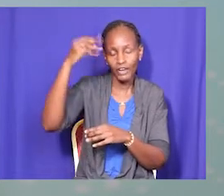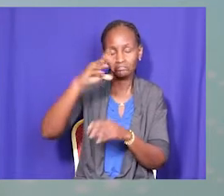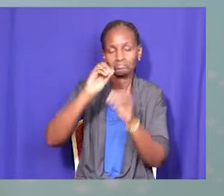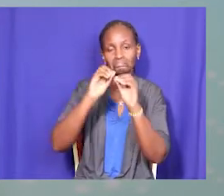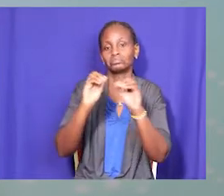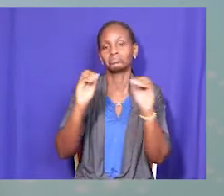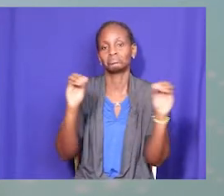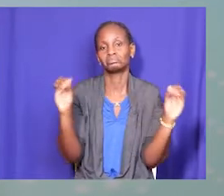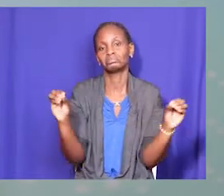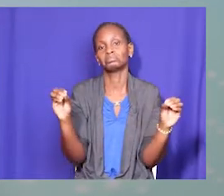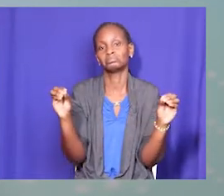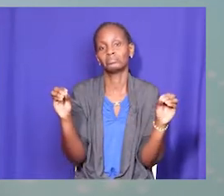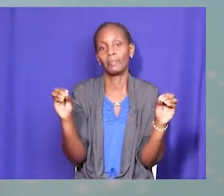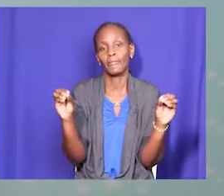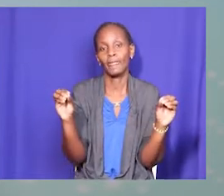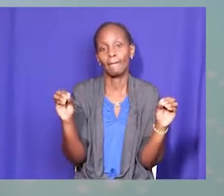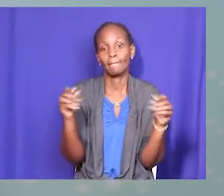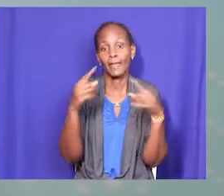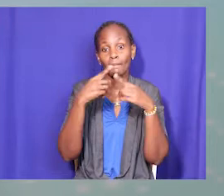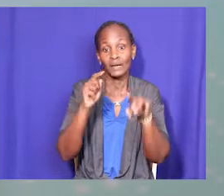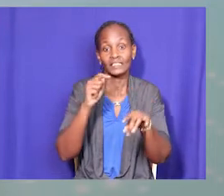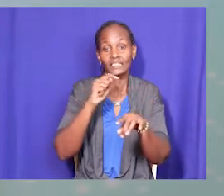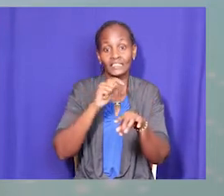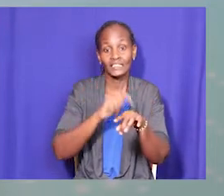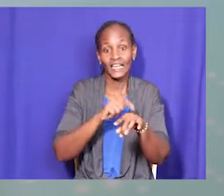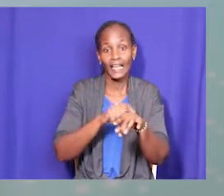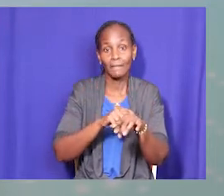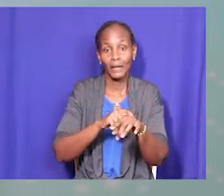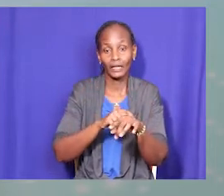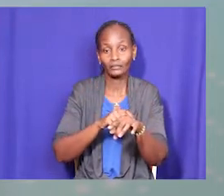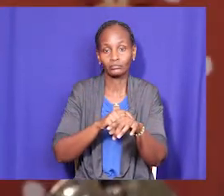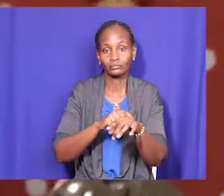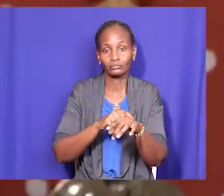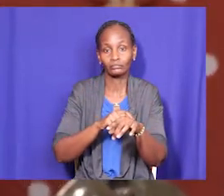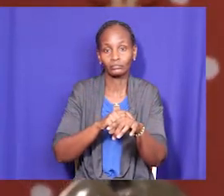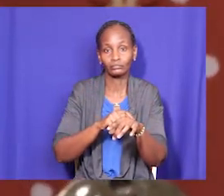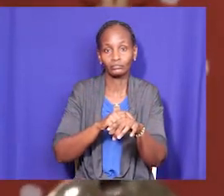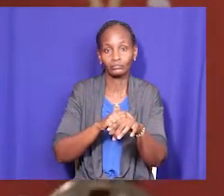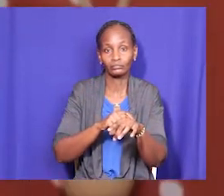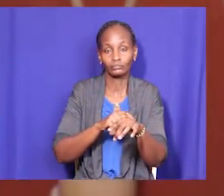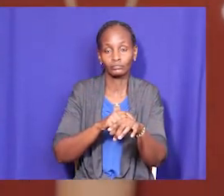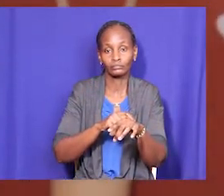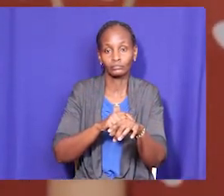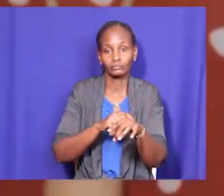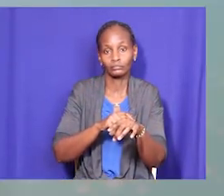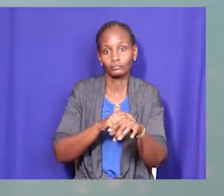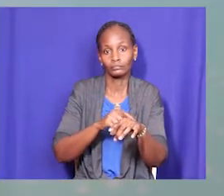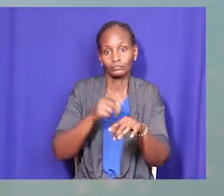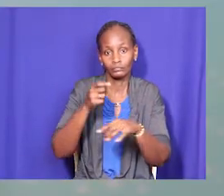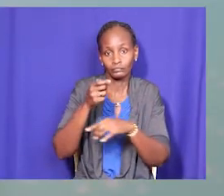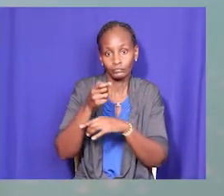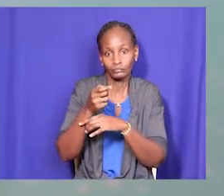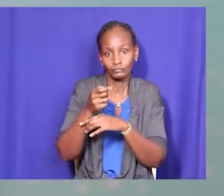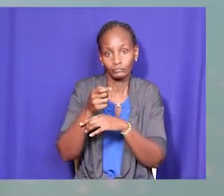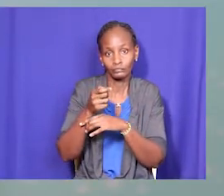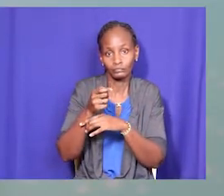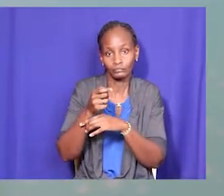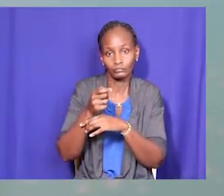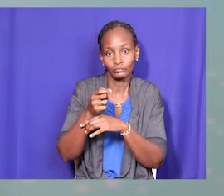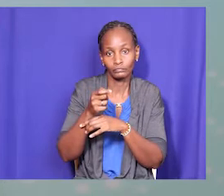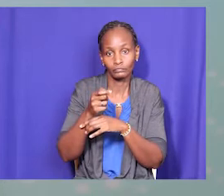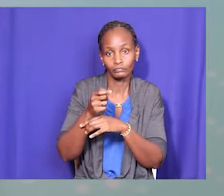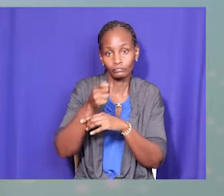Yeah? But when I switch it on like this, I put on